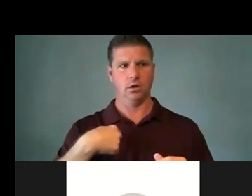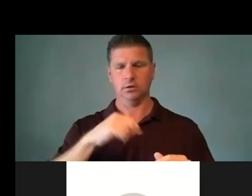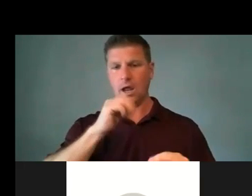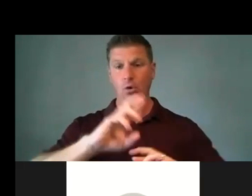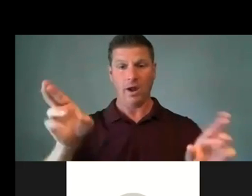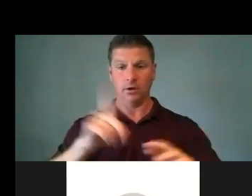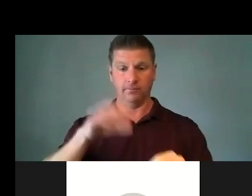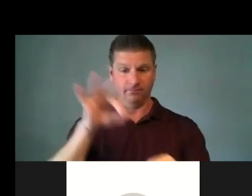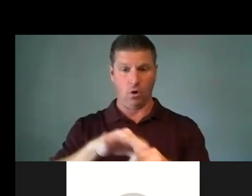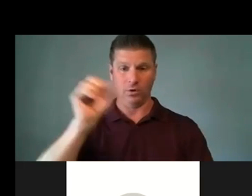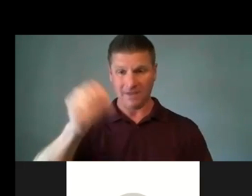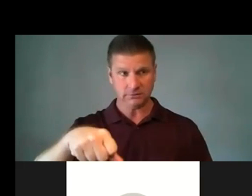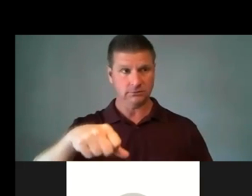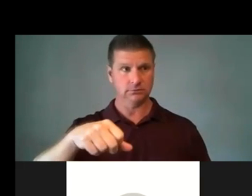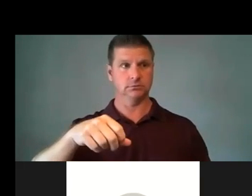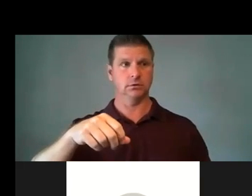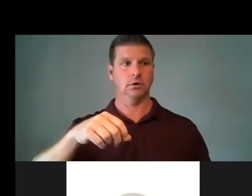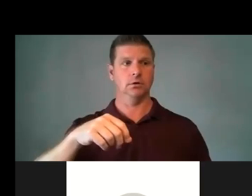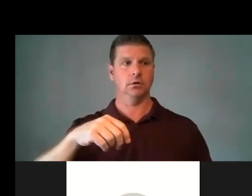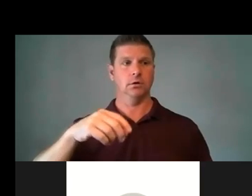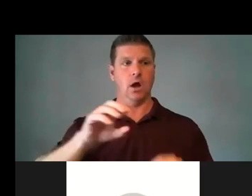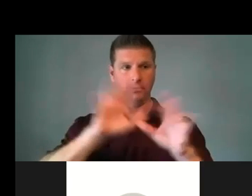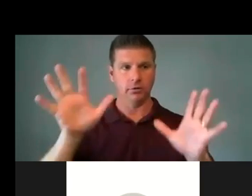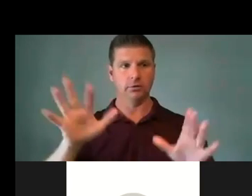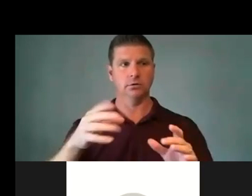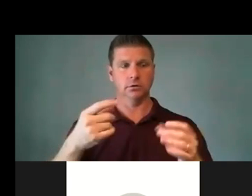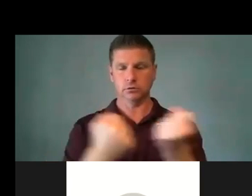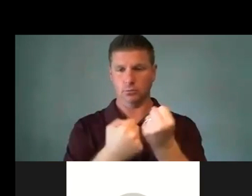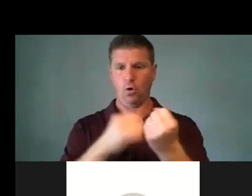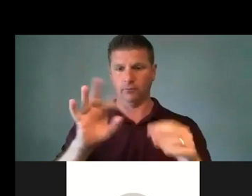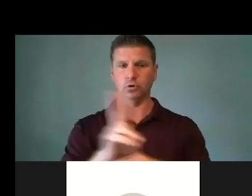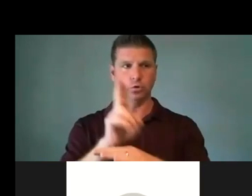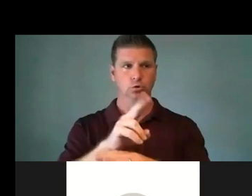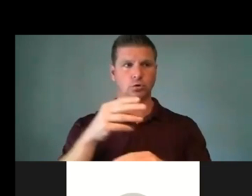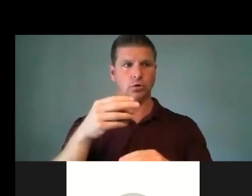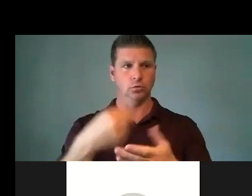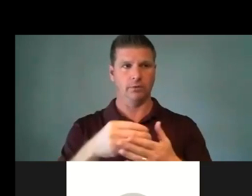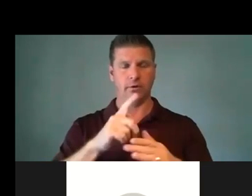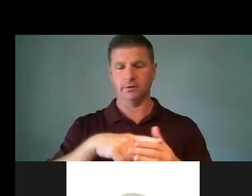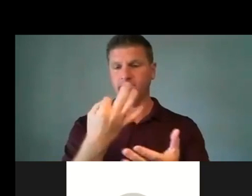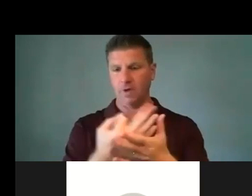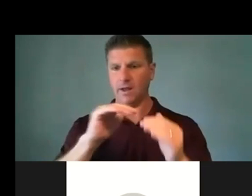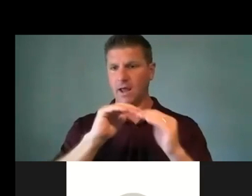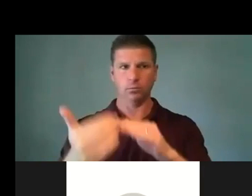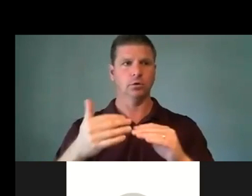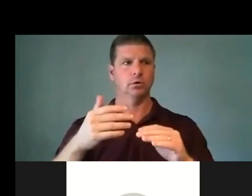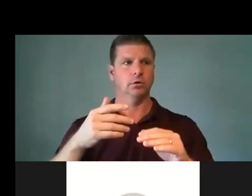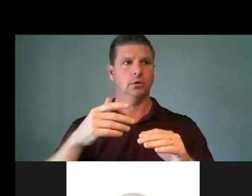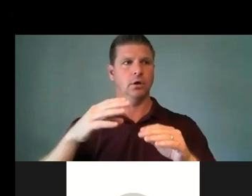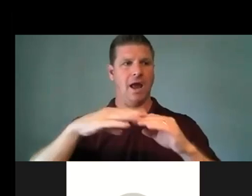vote yes on this. You know, obviously supportive of using revenue to, you know, fund equitable development, affordable